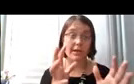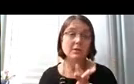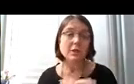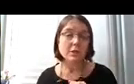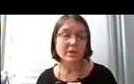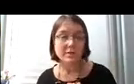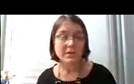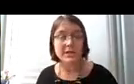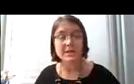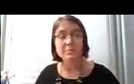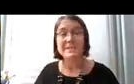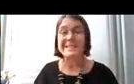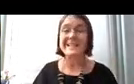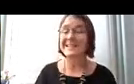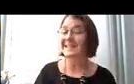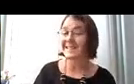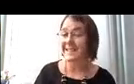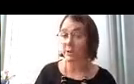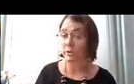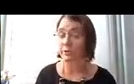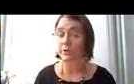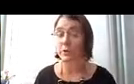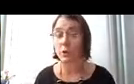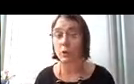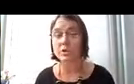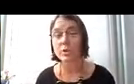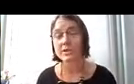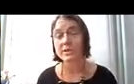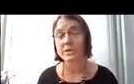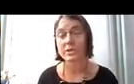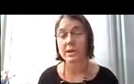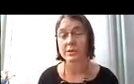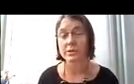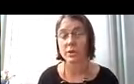this brain with some of these predicted skills for